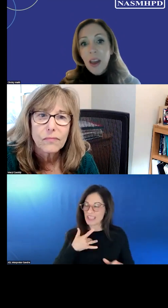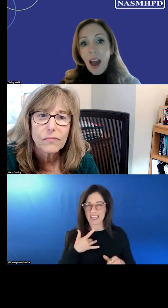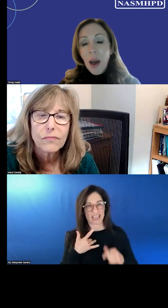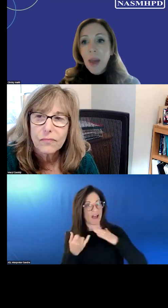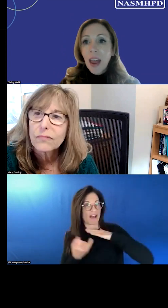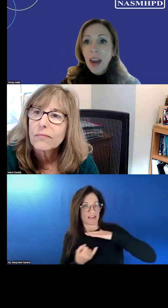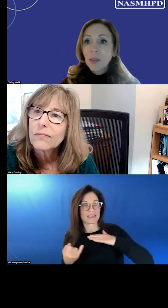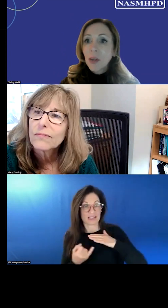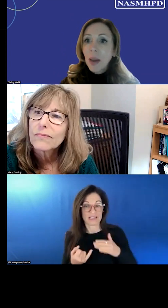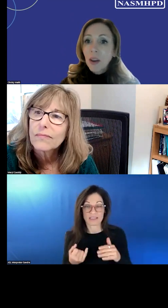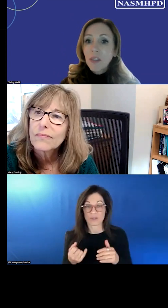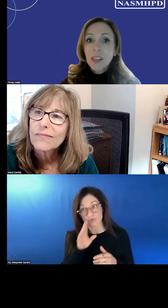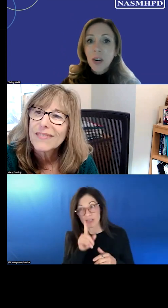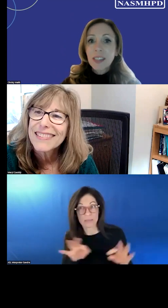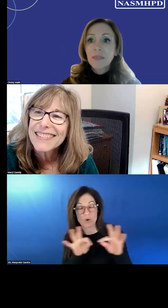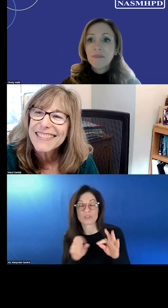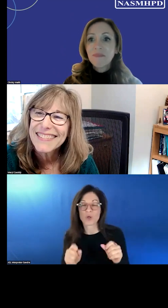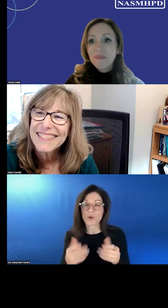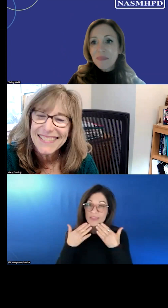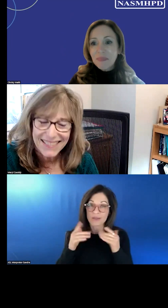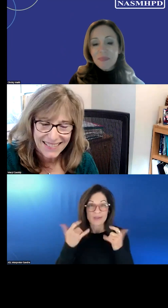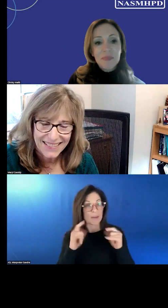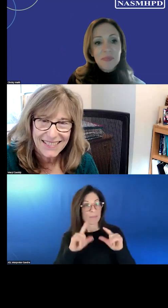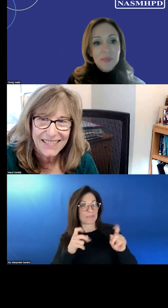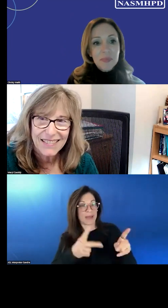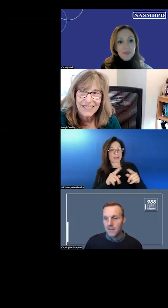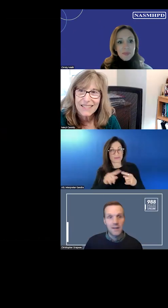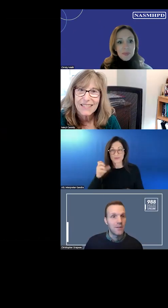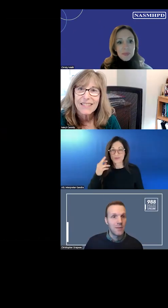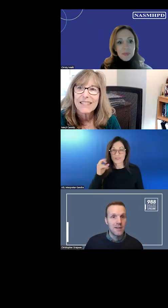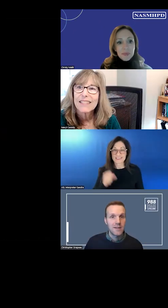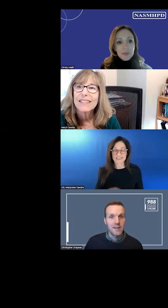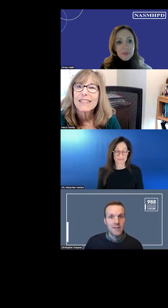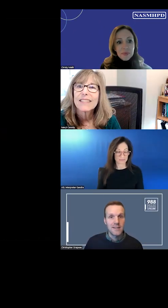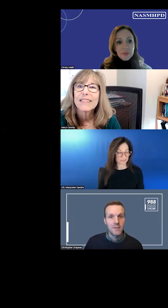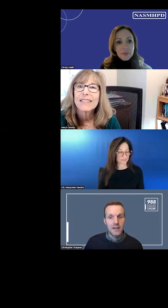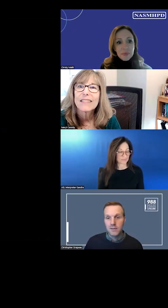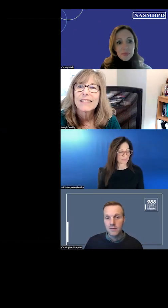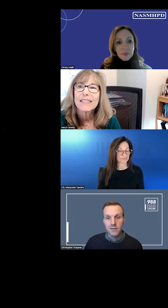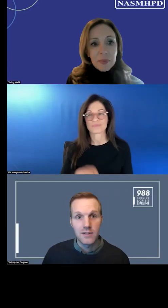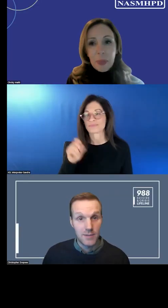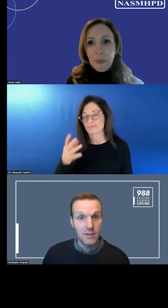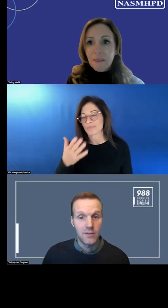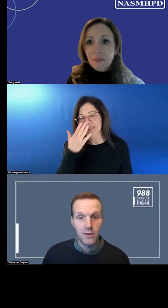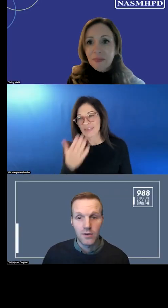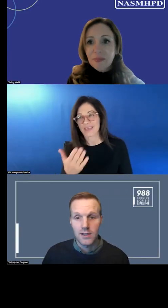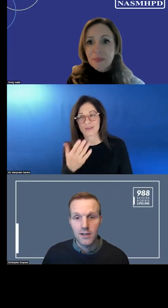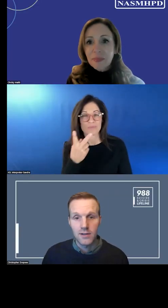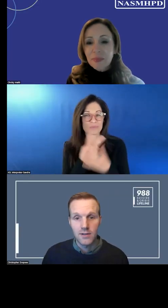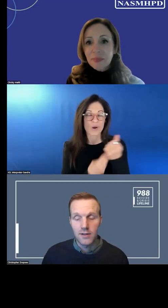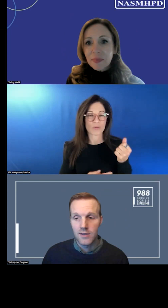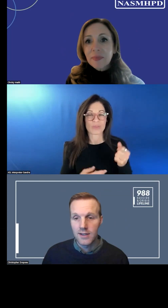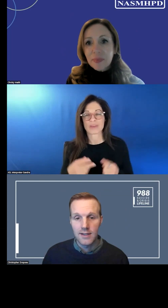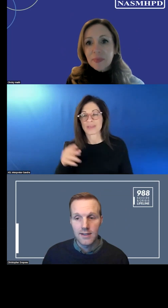you. And I'll turn it back over to Chris. All right, thank you very much, Christy and Meryl for the work